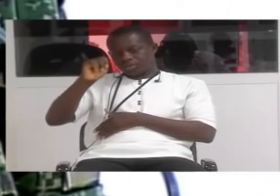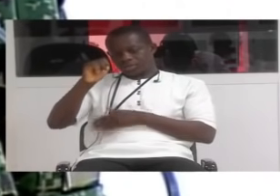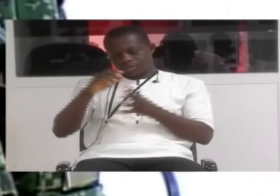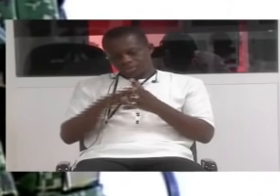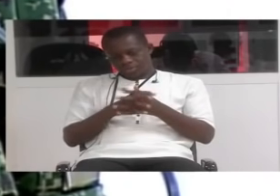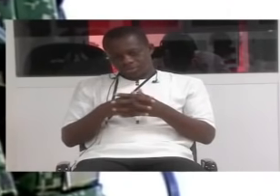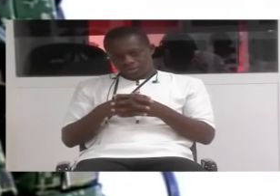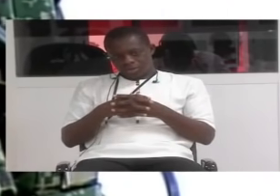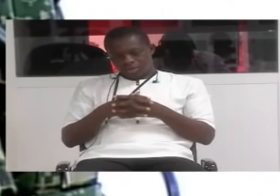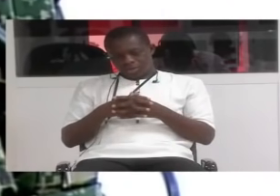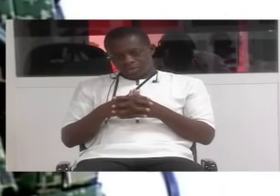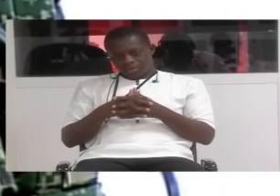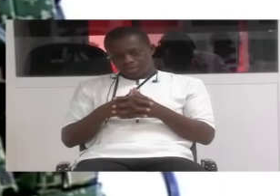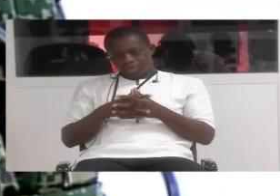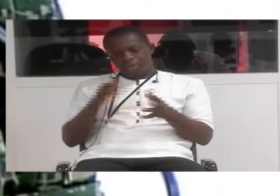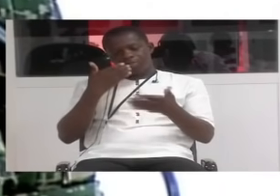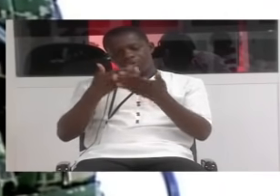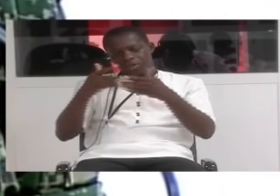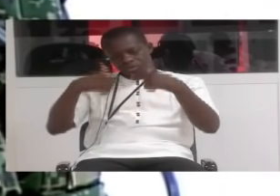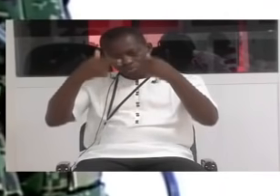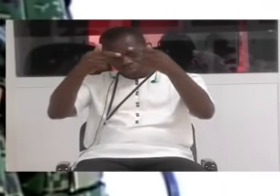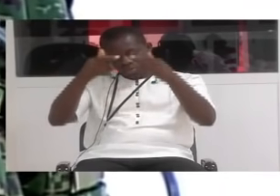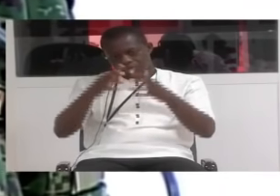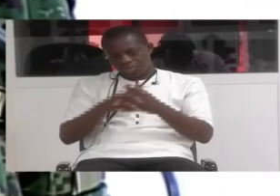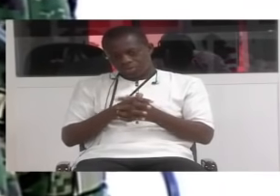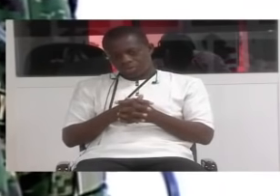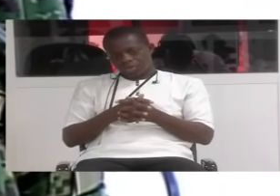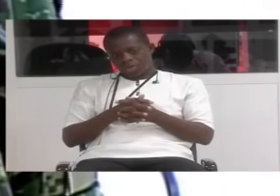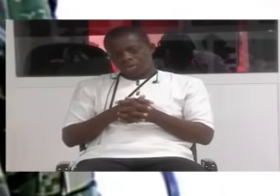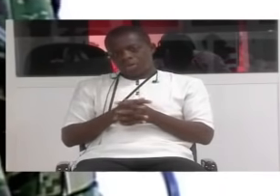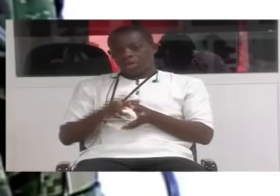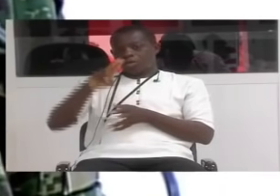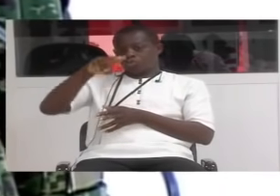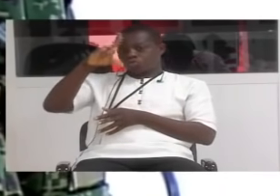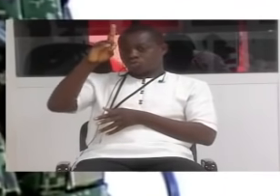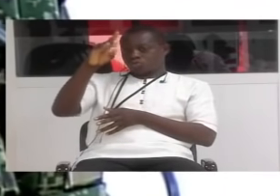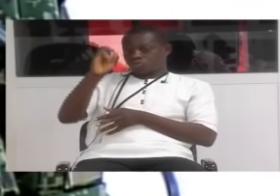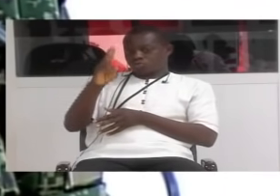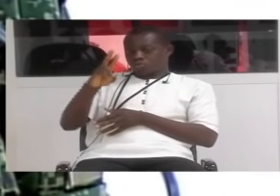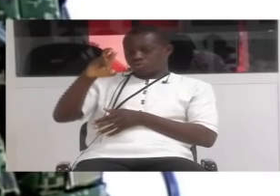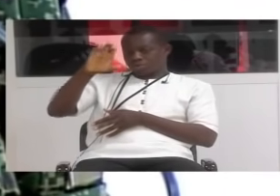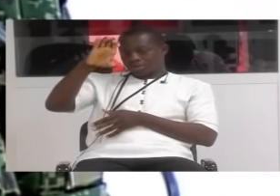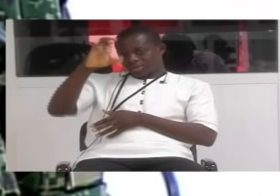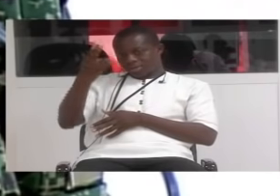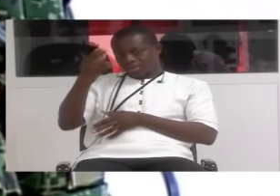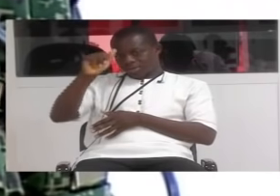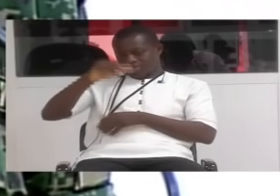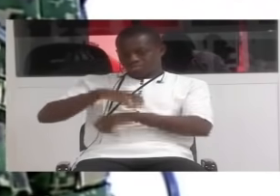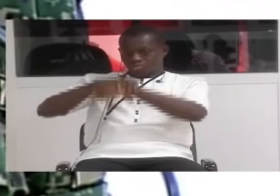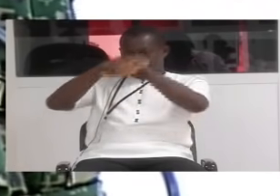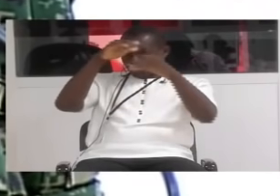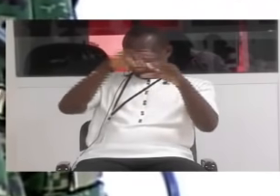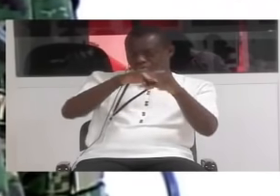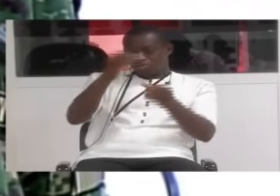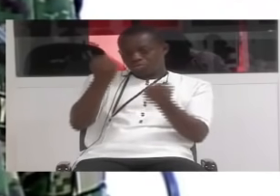too sure. Proceed please. Ndour Cham dundi moto kono. We put Ndour Cham into the vehicle.